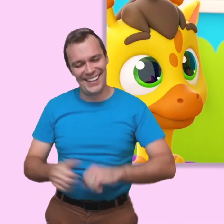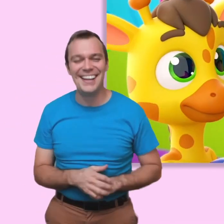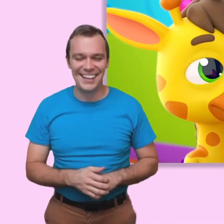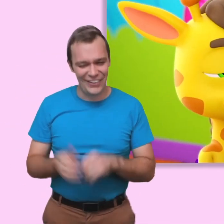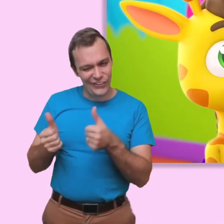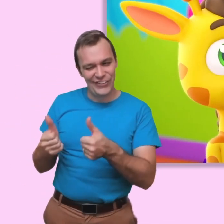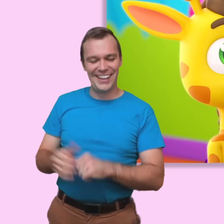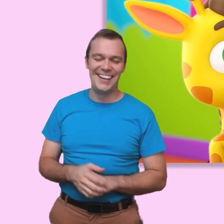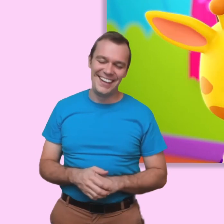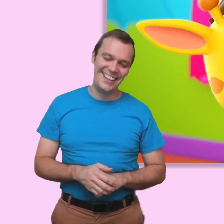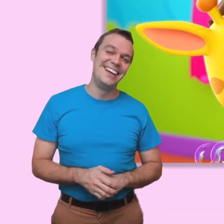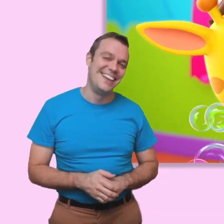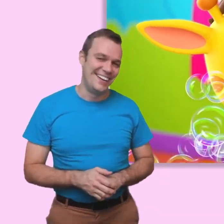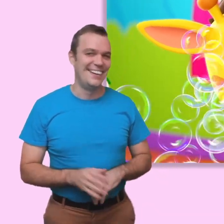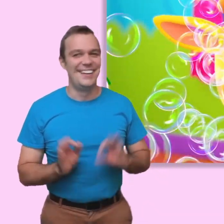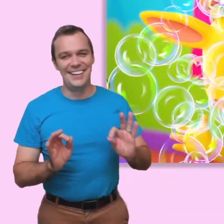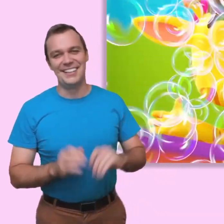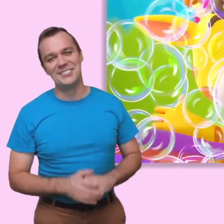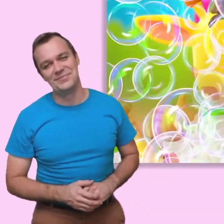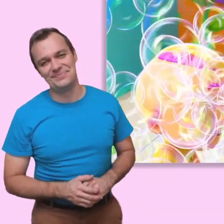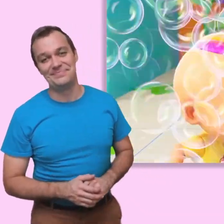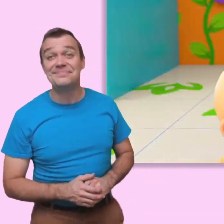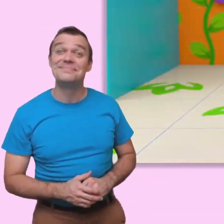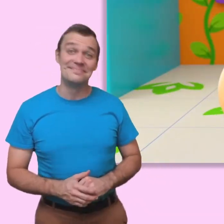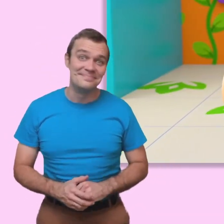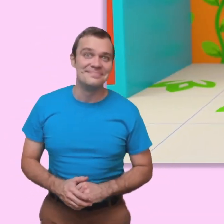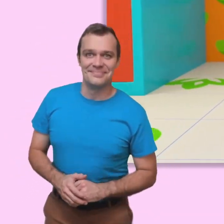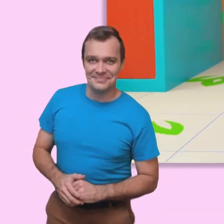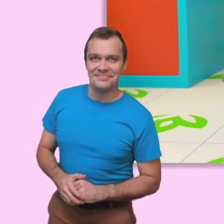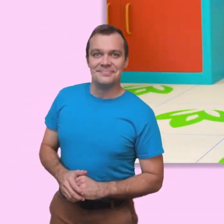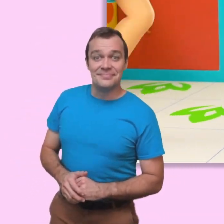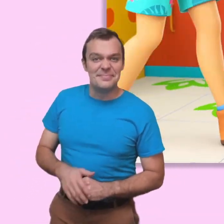Okay, good one. Very good.